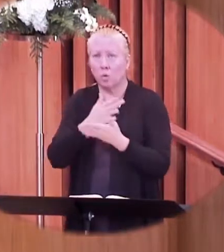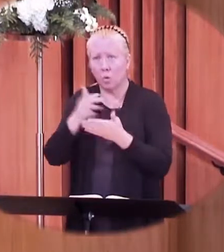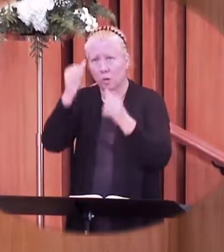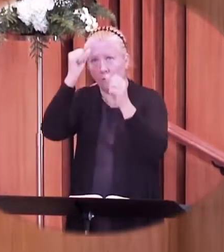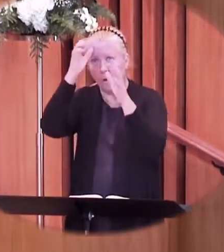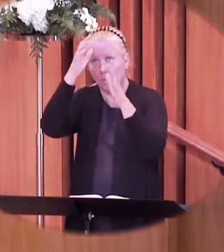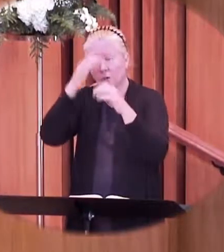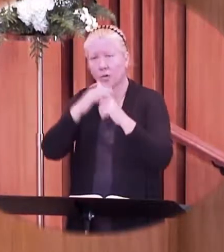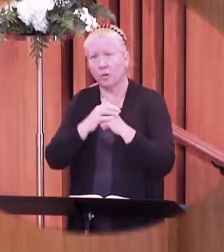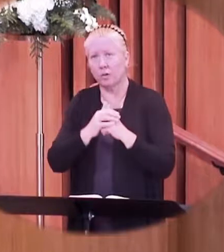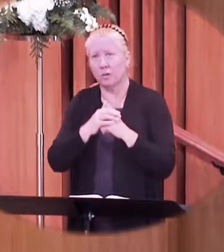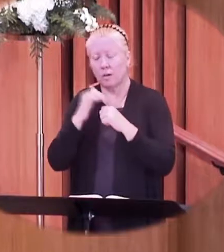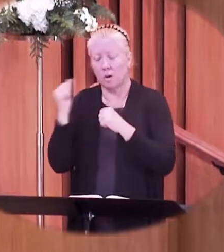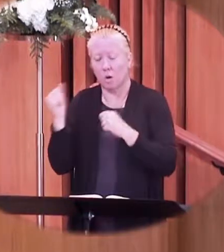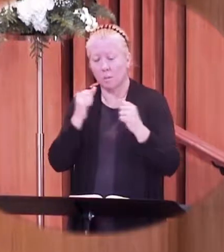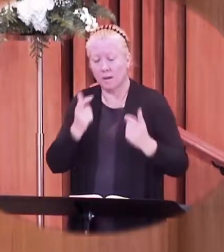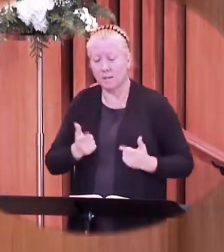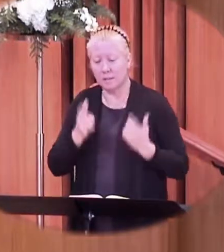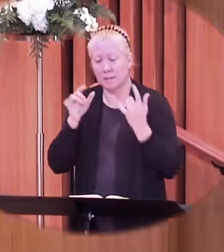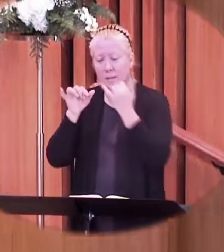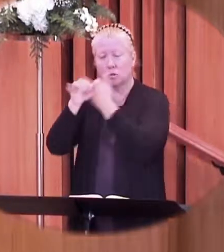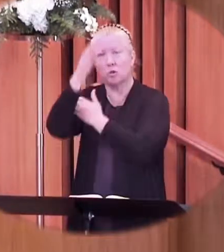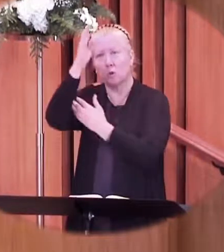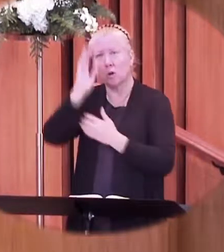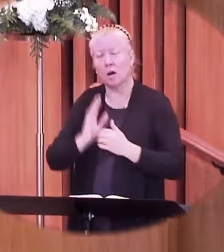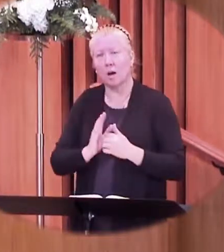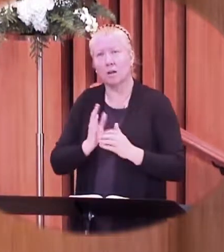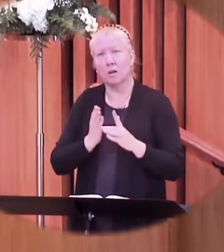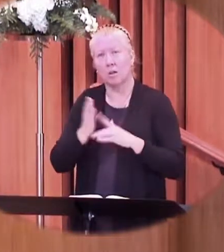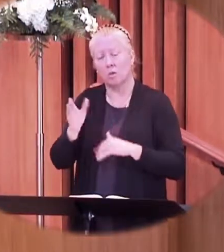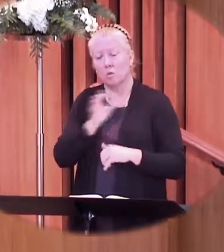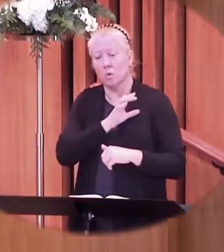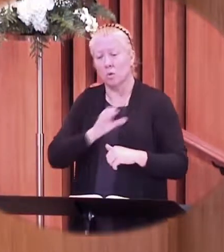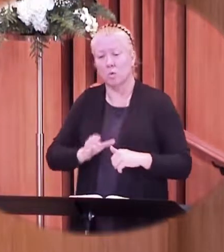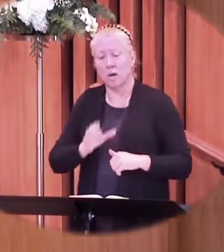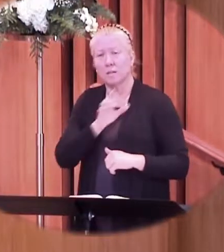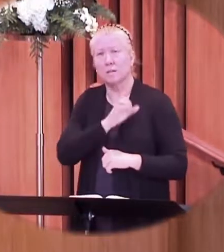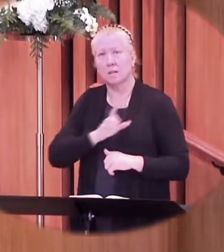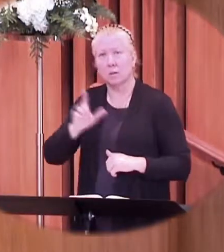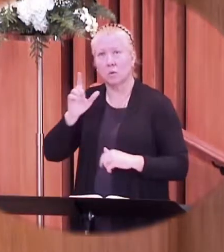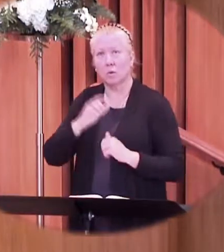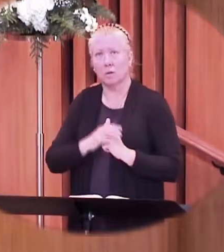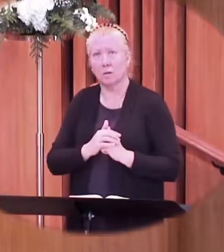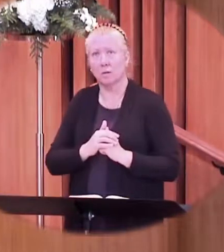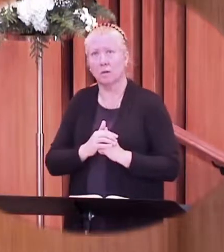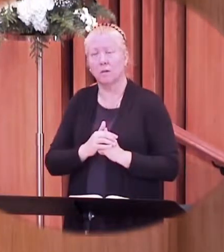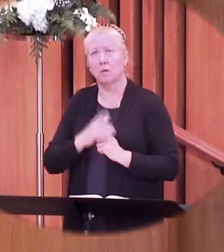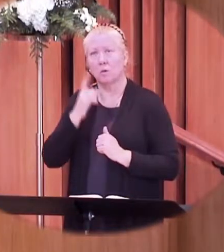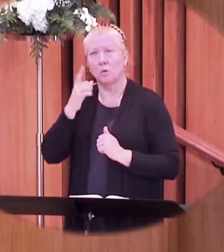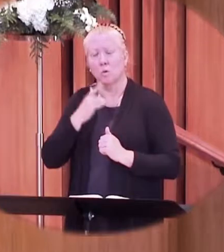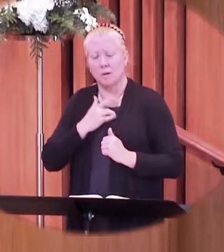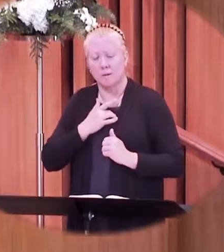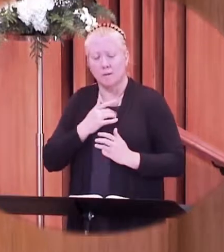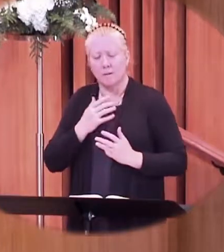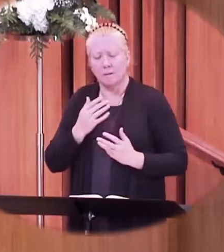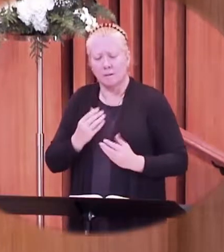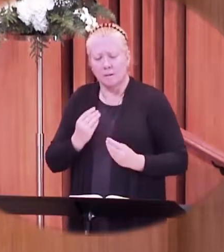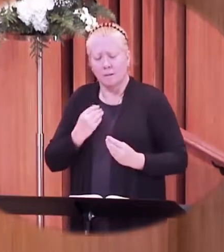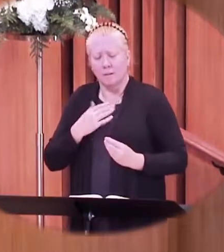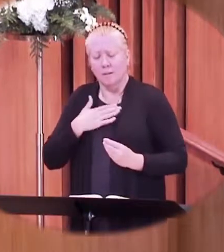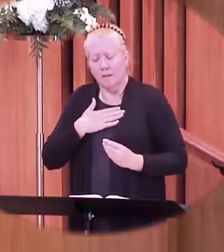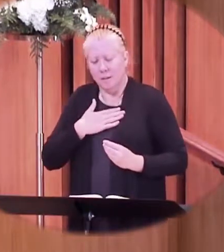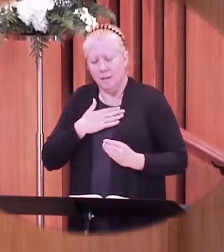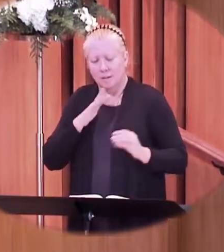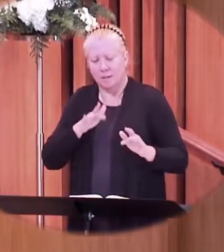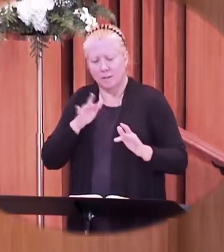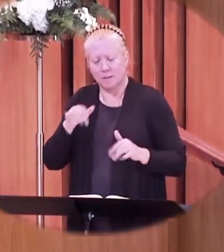Father, Almighty and Eternal God, through Christ our Lord. For out of compassion for the waywardness that is ours, he